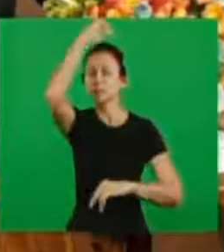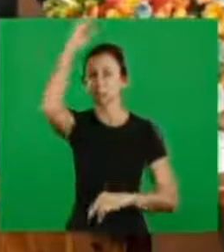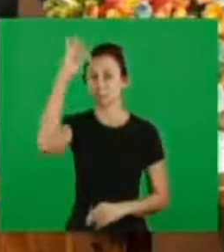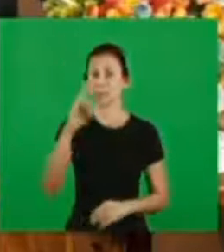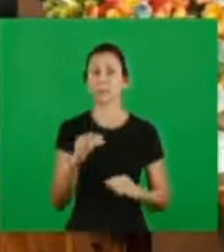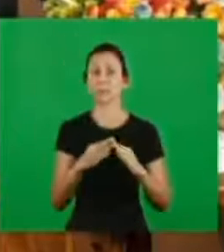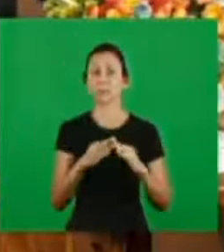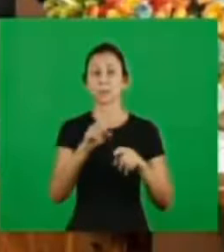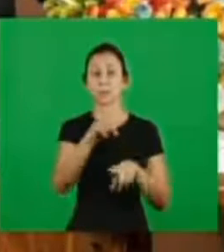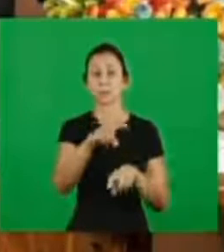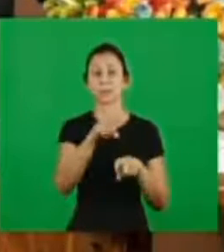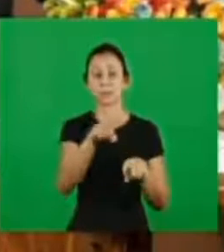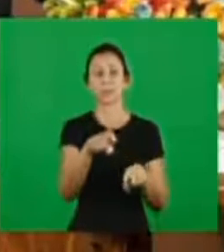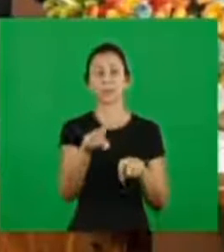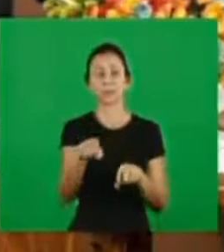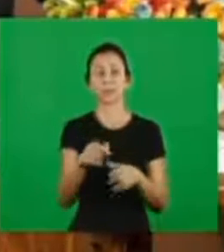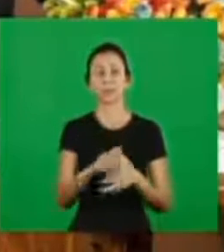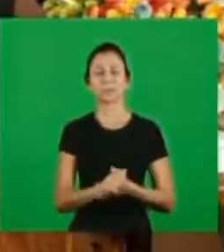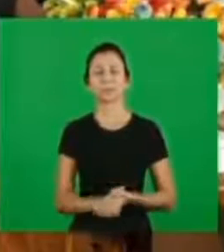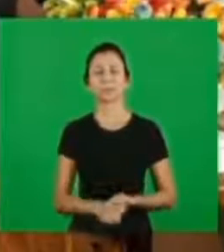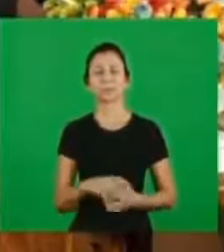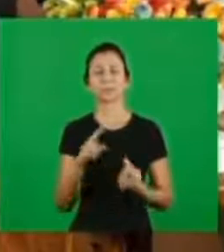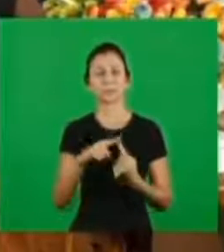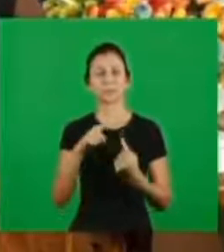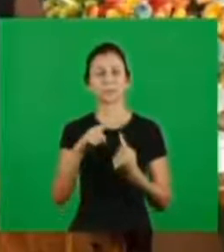physically. They are in the